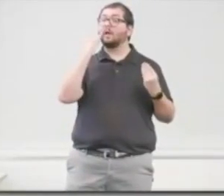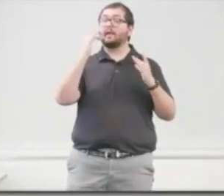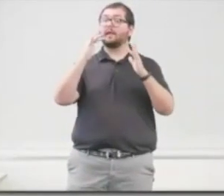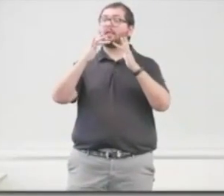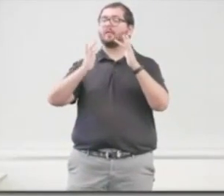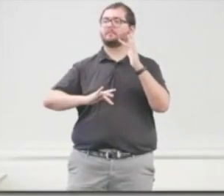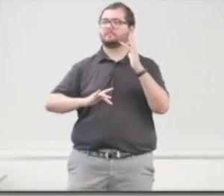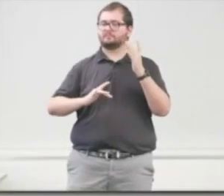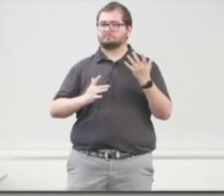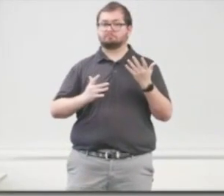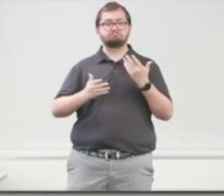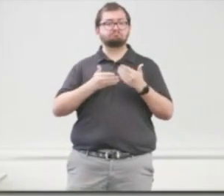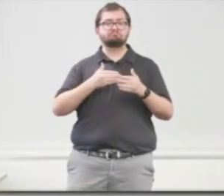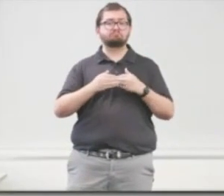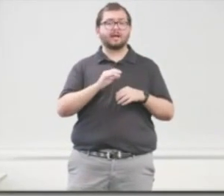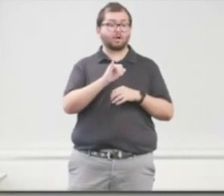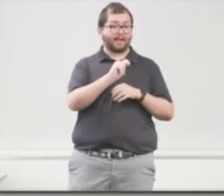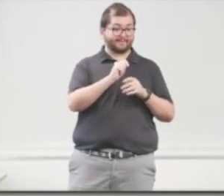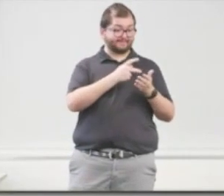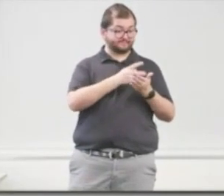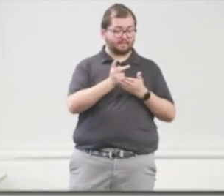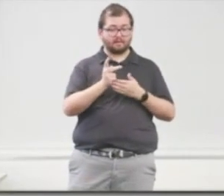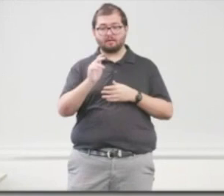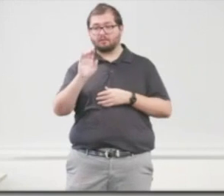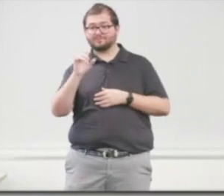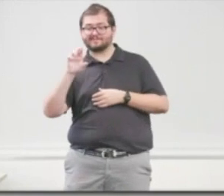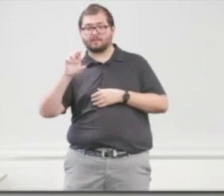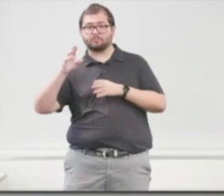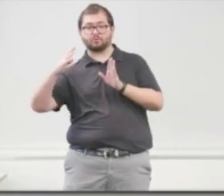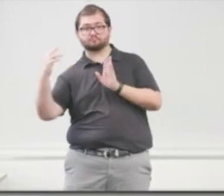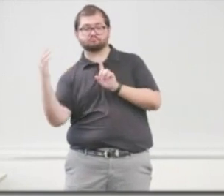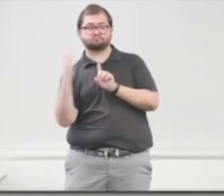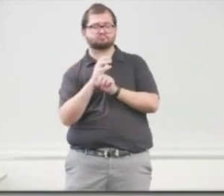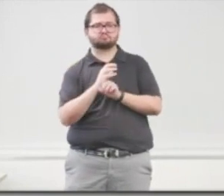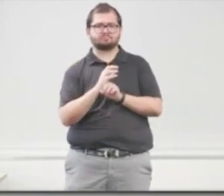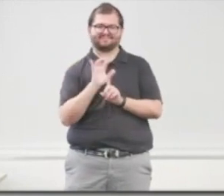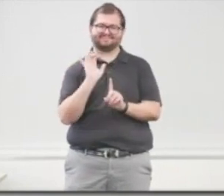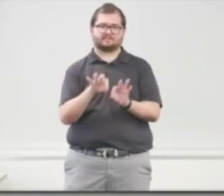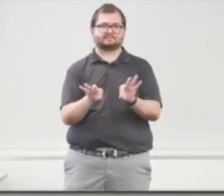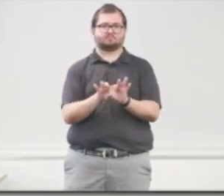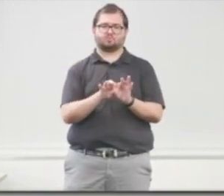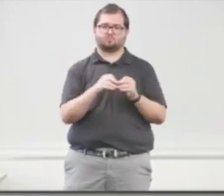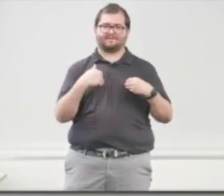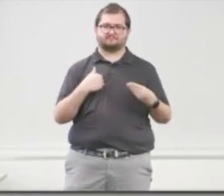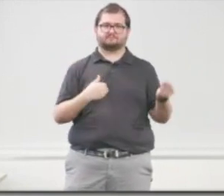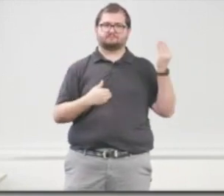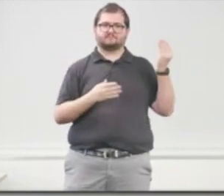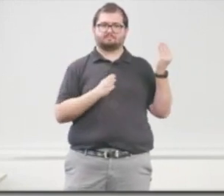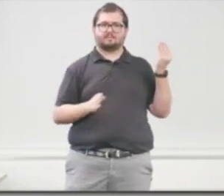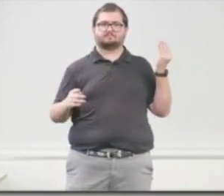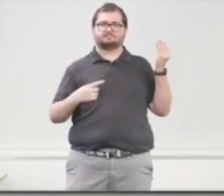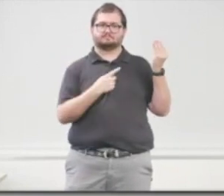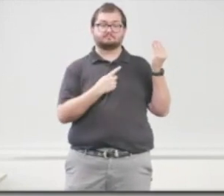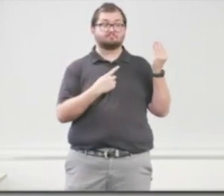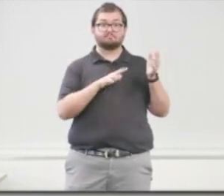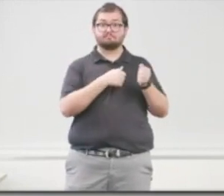caused by a cyber attack or an IT failure, that's how we see success versus failure. So if we're prepared to respond to it, if we have backups, if